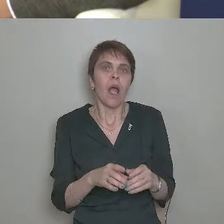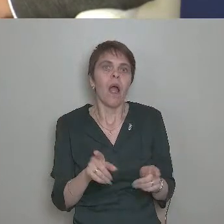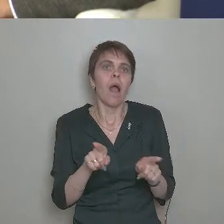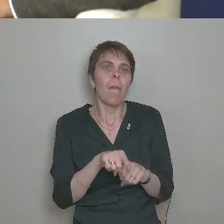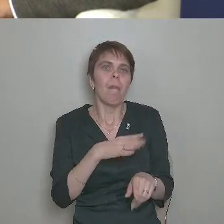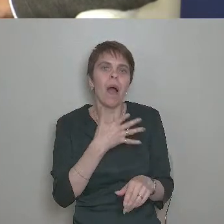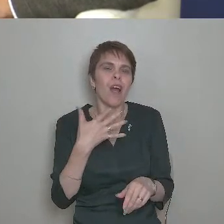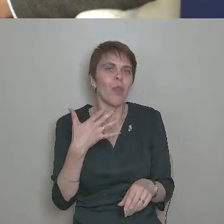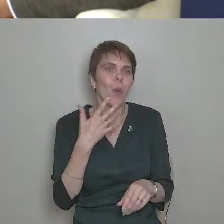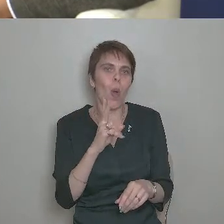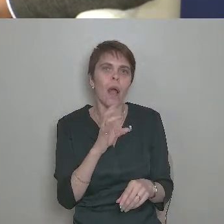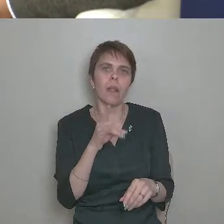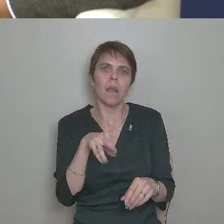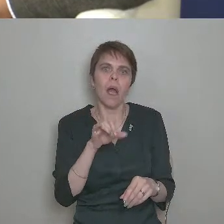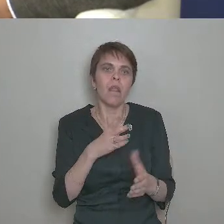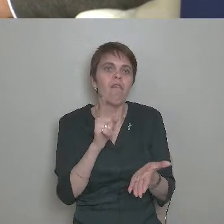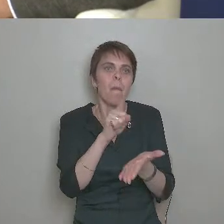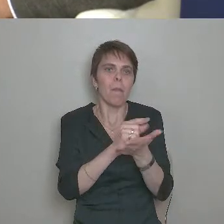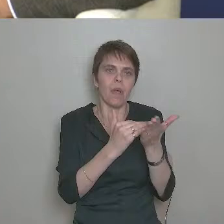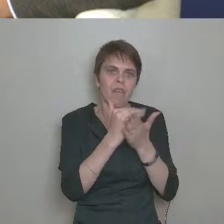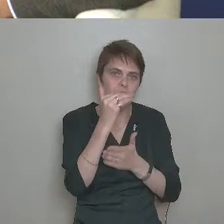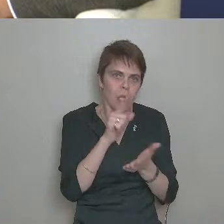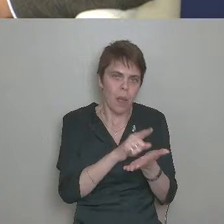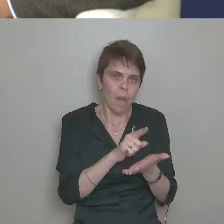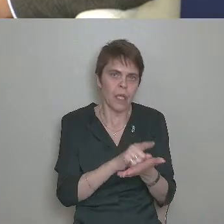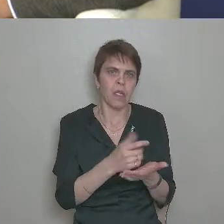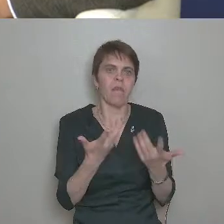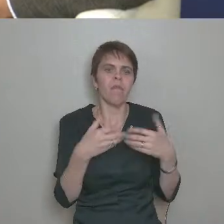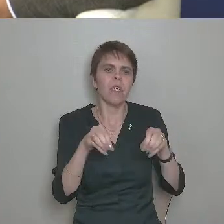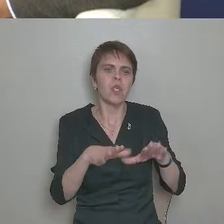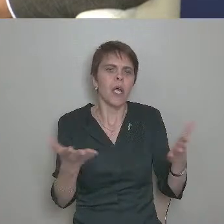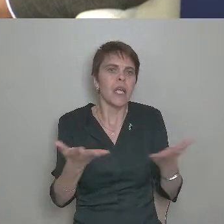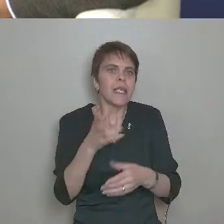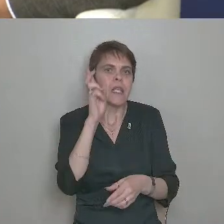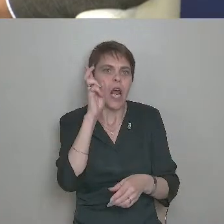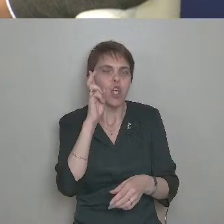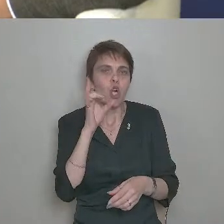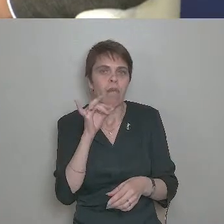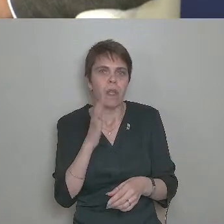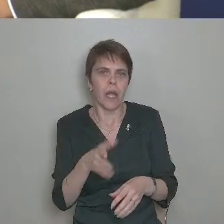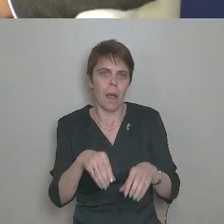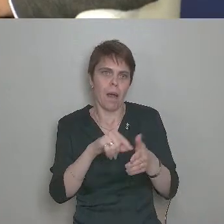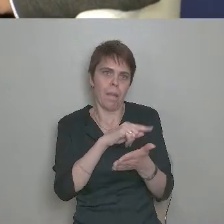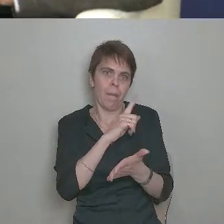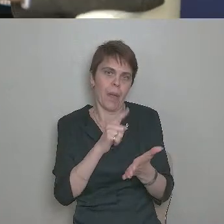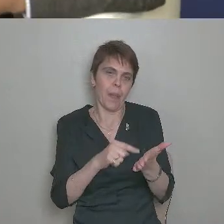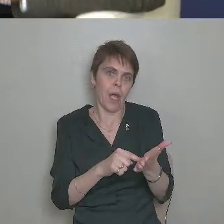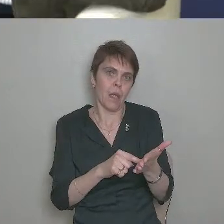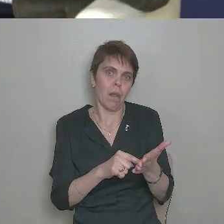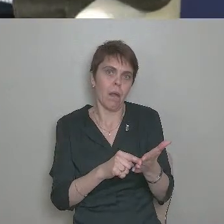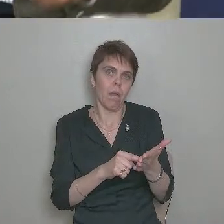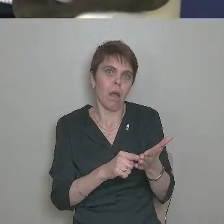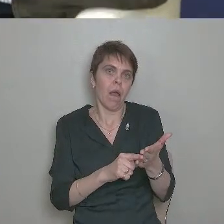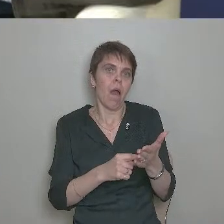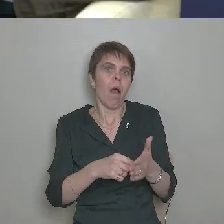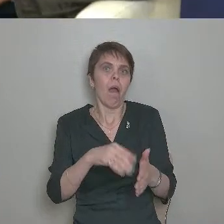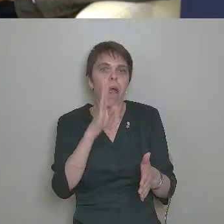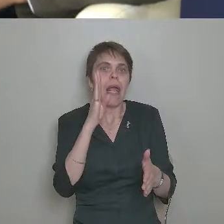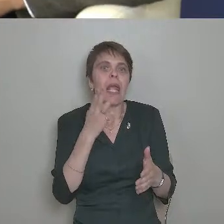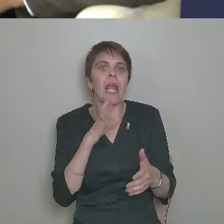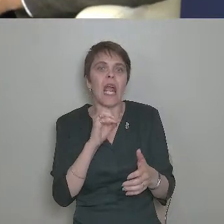fight of ideas rather than messages. A lot of candidates promise to increase pensions and resolve